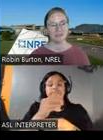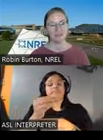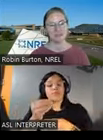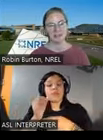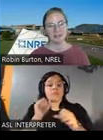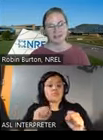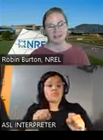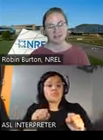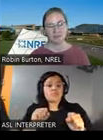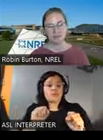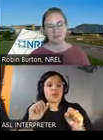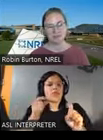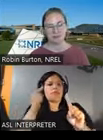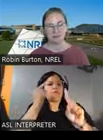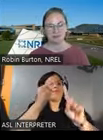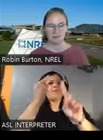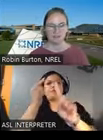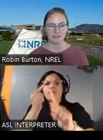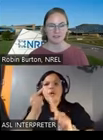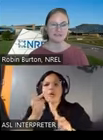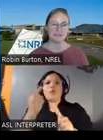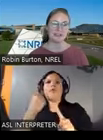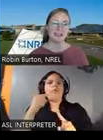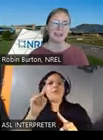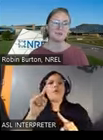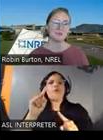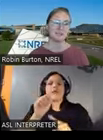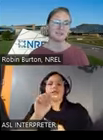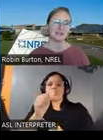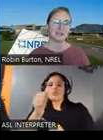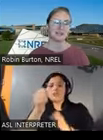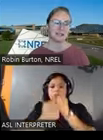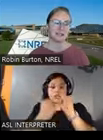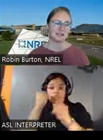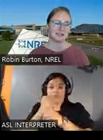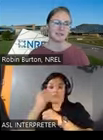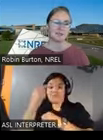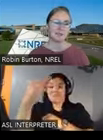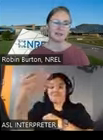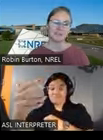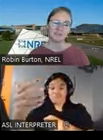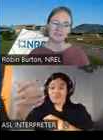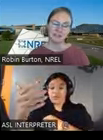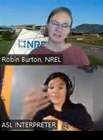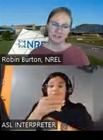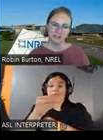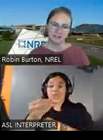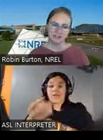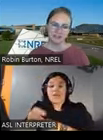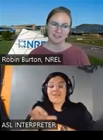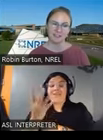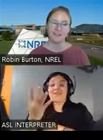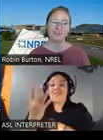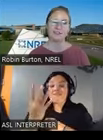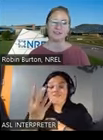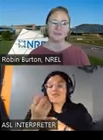high resolution data sets for wind and solar resource for 10 years, and we'll narrow down the four initial scenario